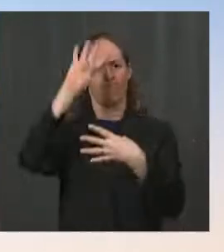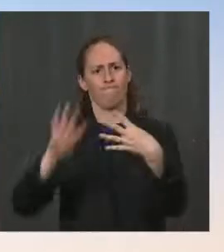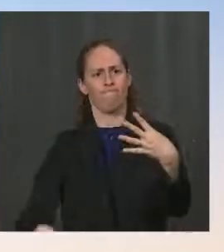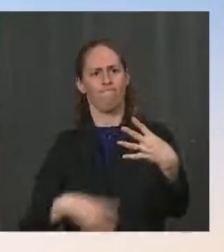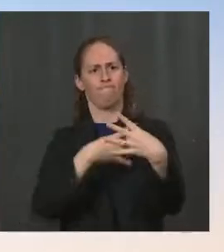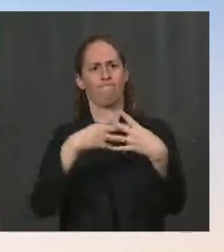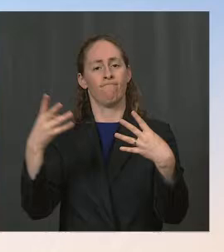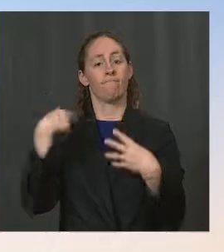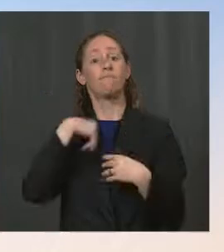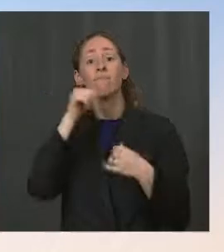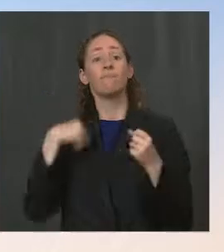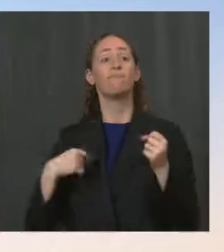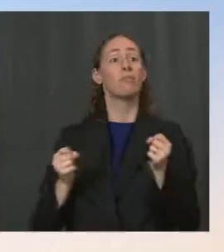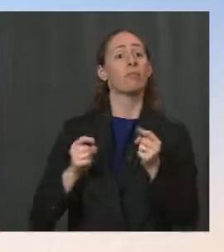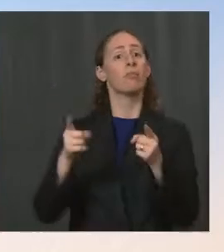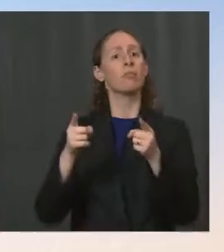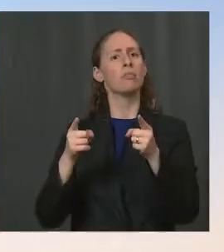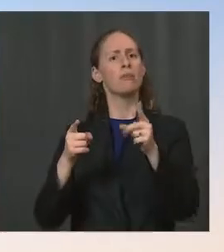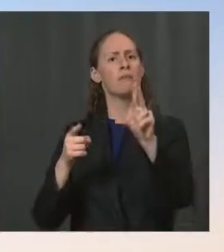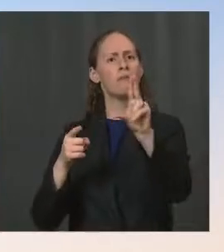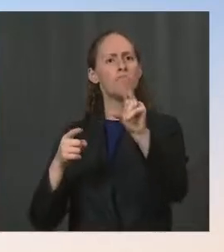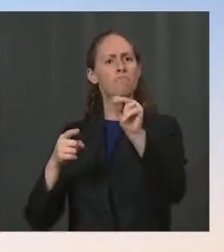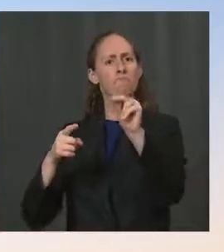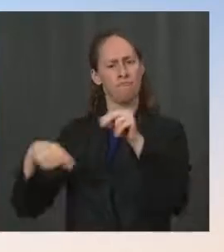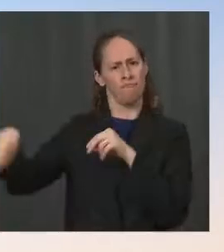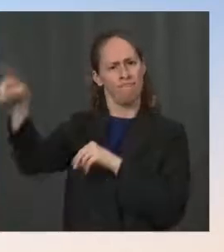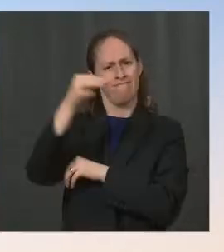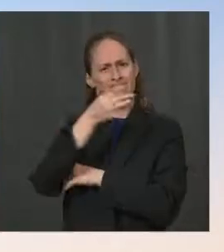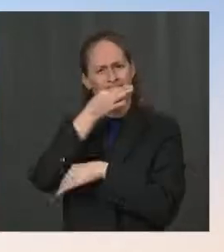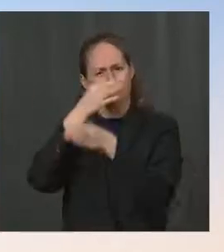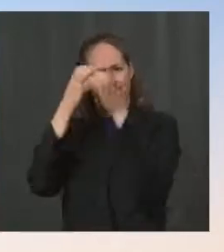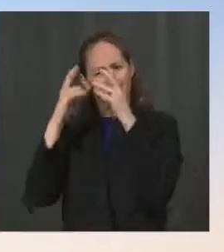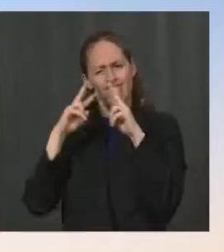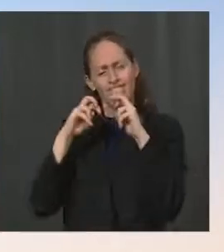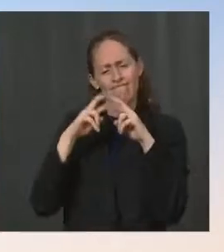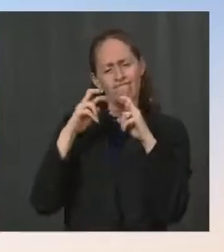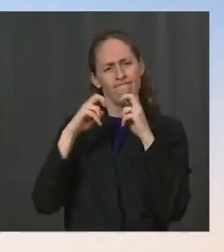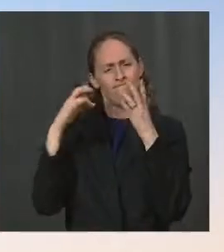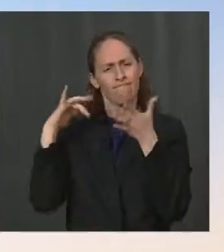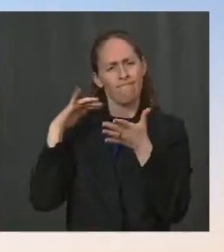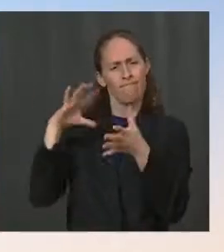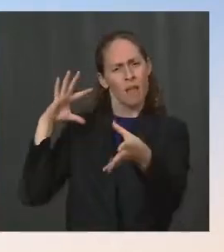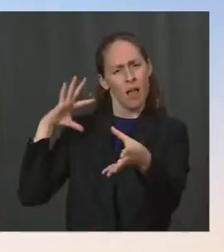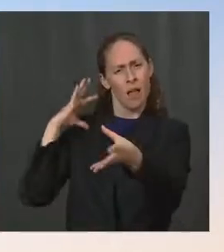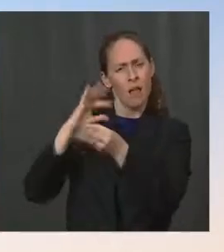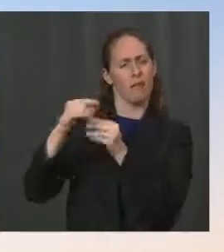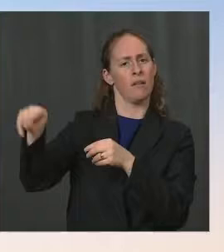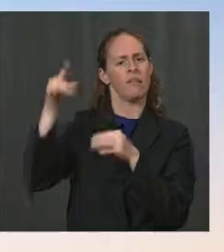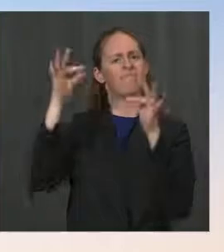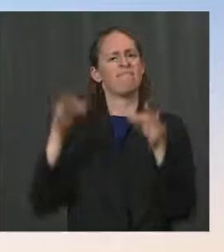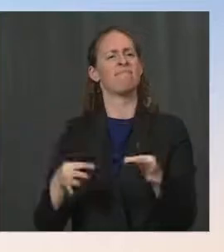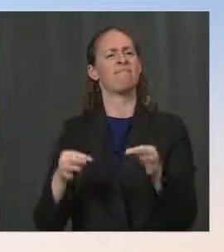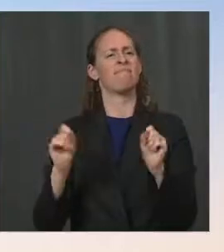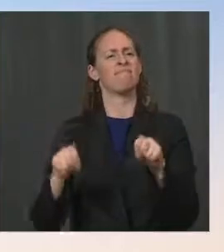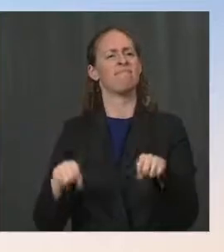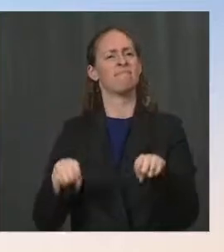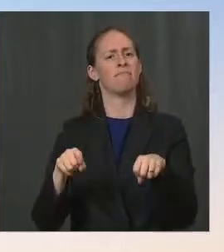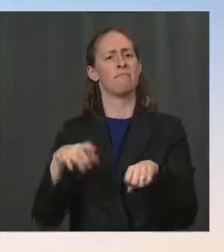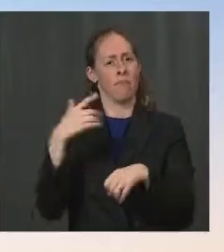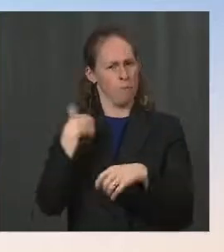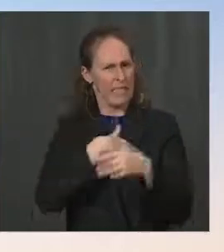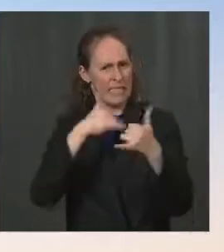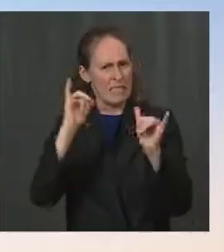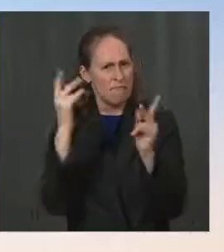health experts based on mounds and mounds of data. There will still be a final piece of this process that will be seen through, but our responsibility and